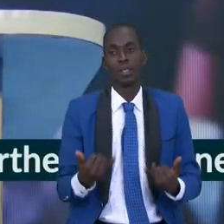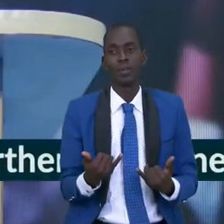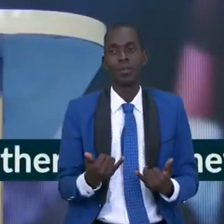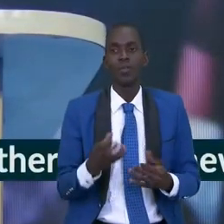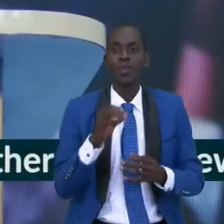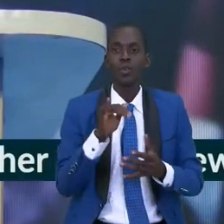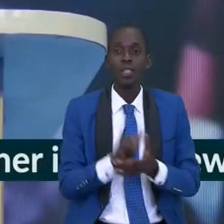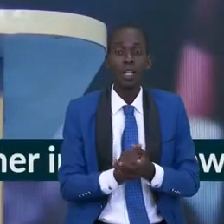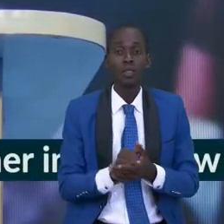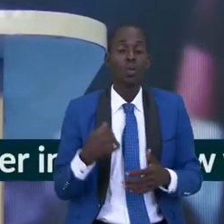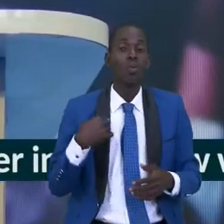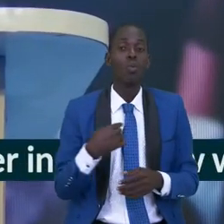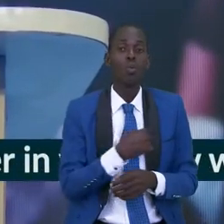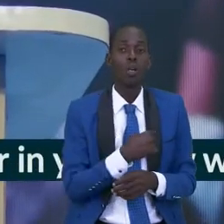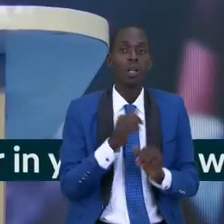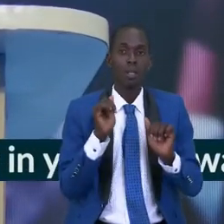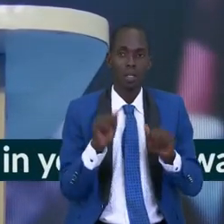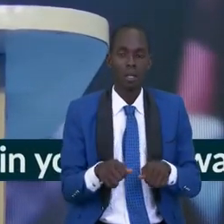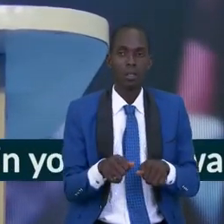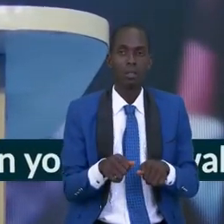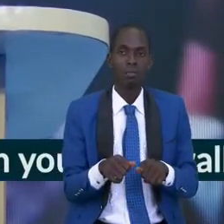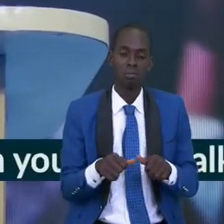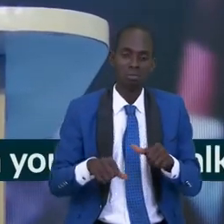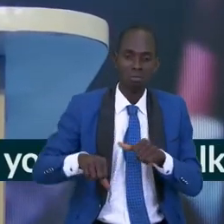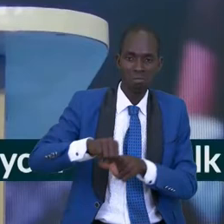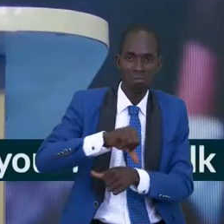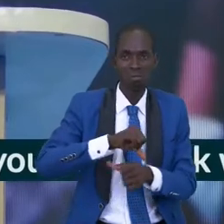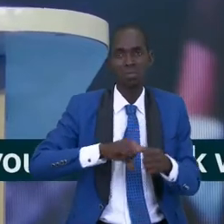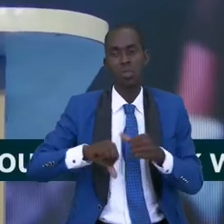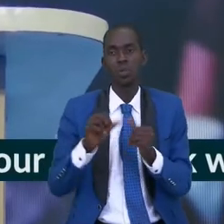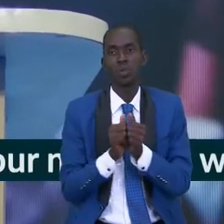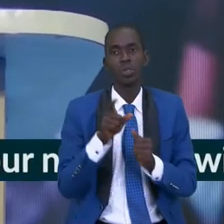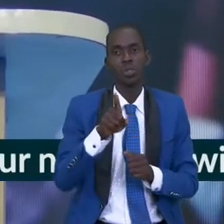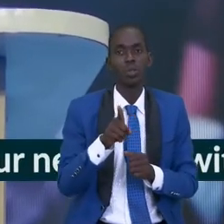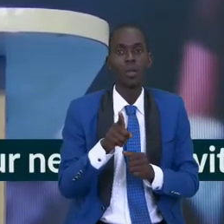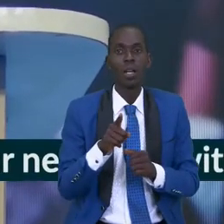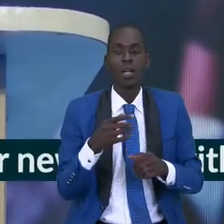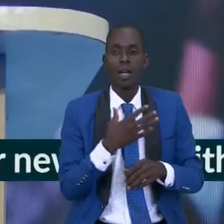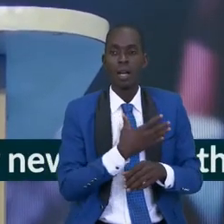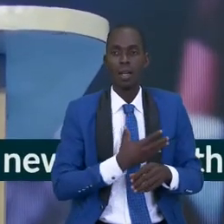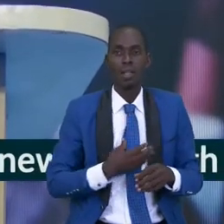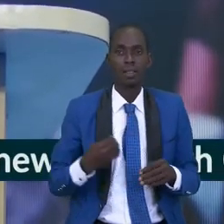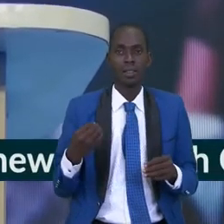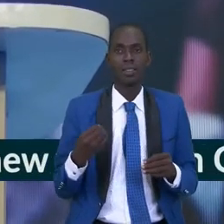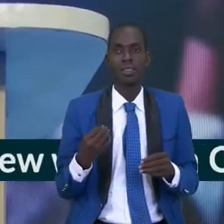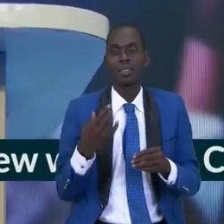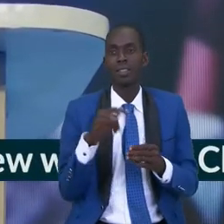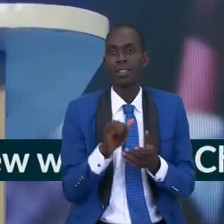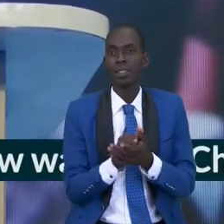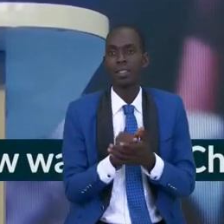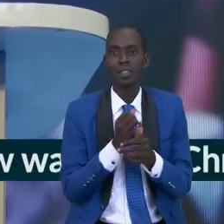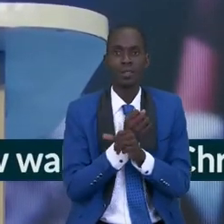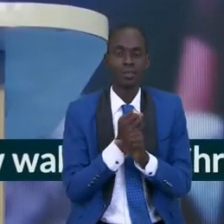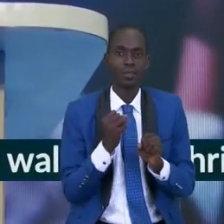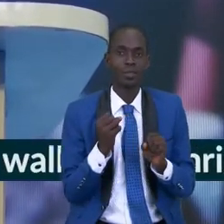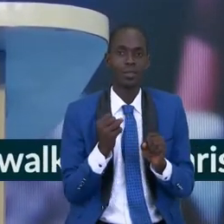that we can associate with you in your newfound salvation and faith